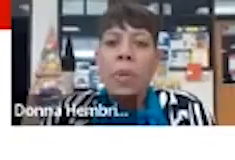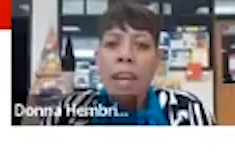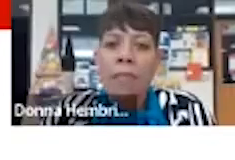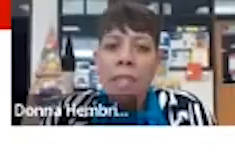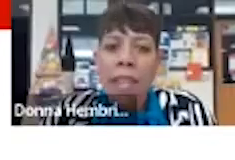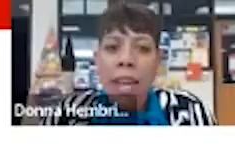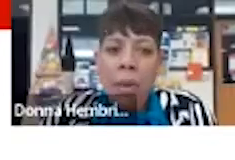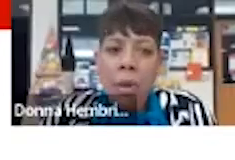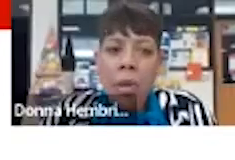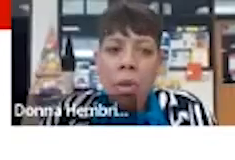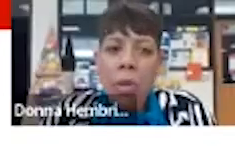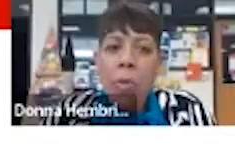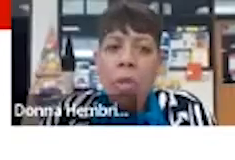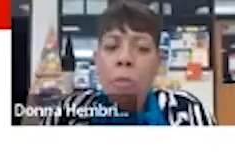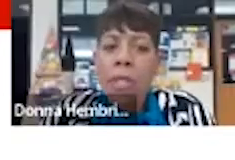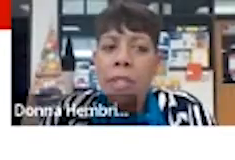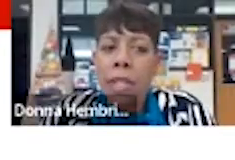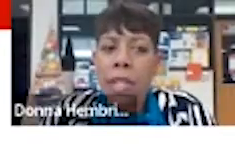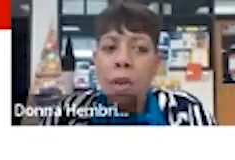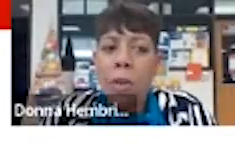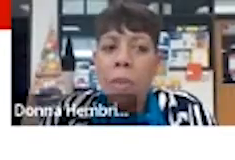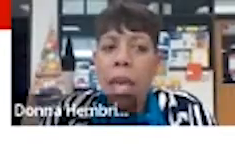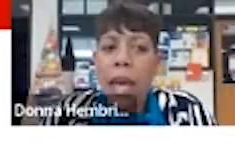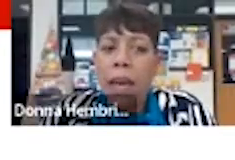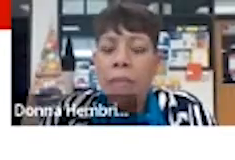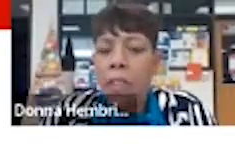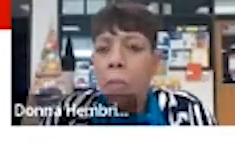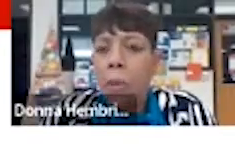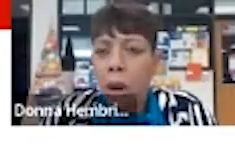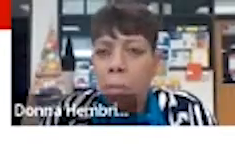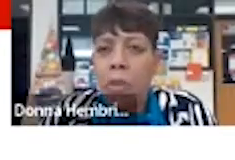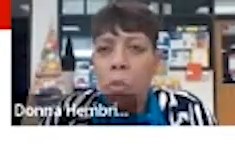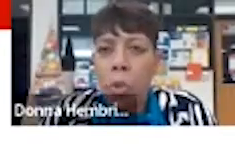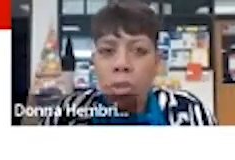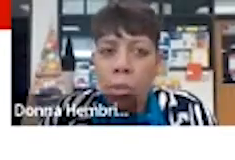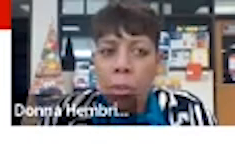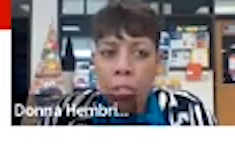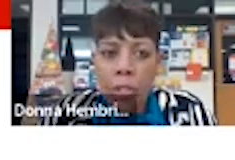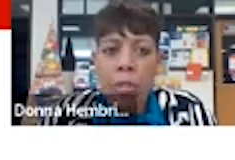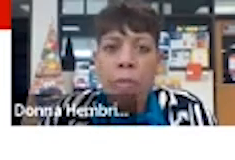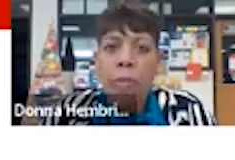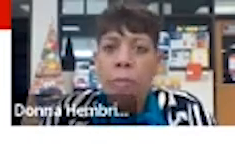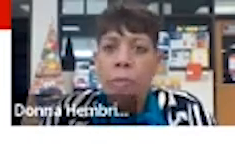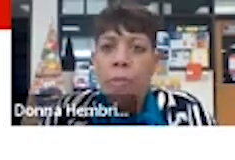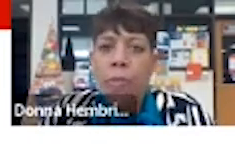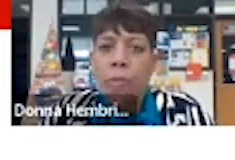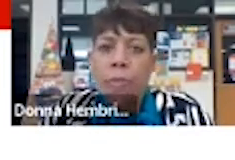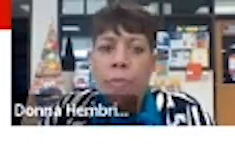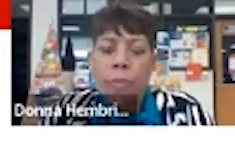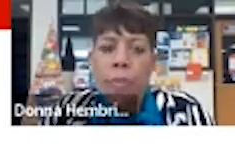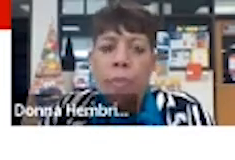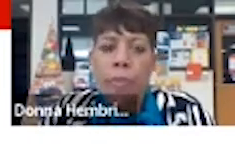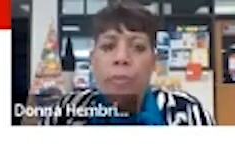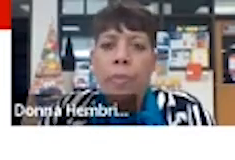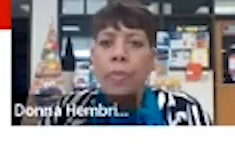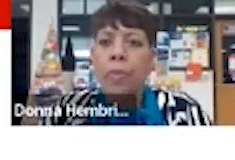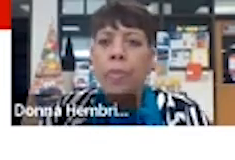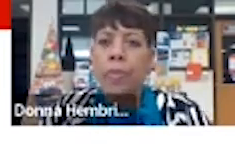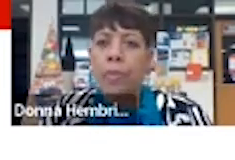Next, we will have Ms. Howard, who will present on behalf of the Department of World Languages.